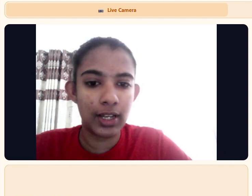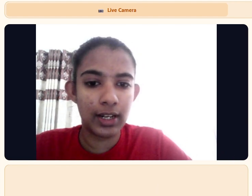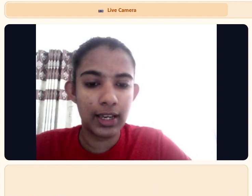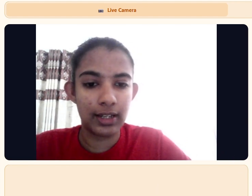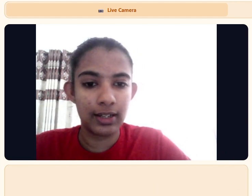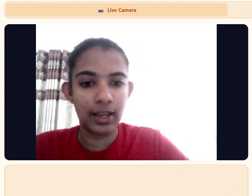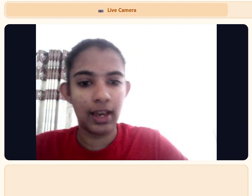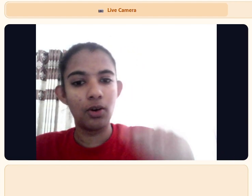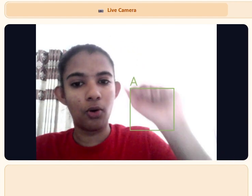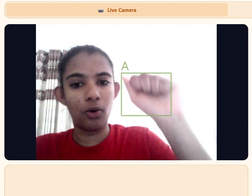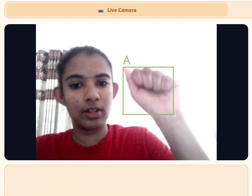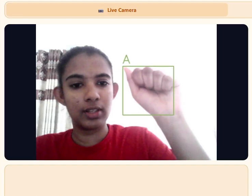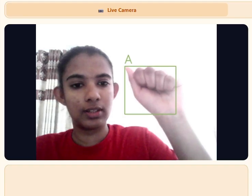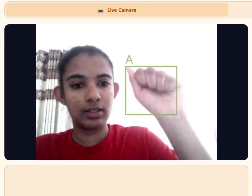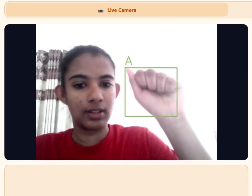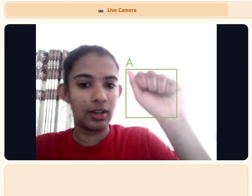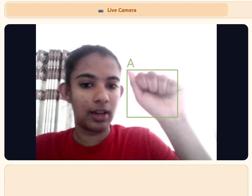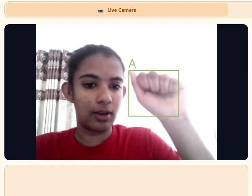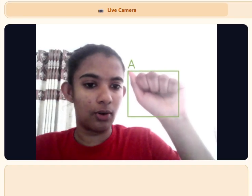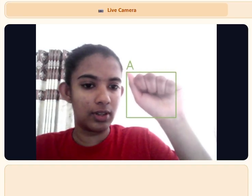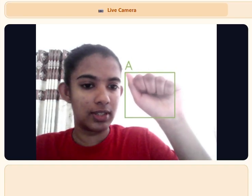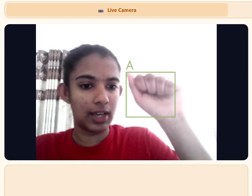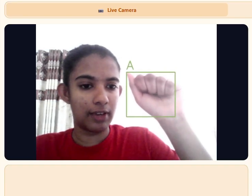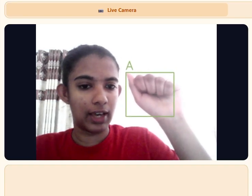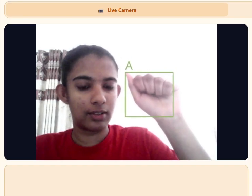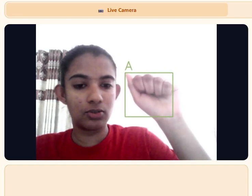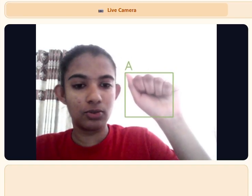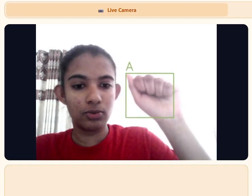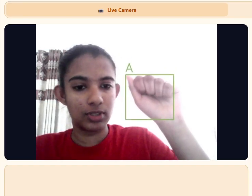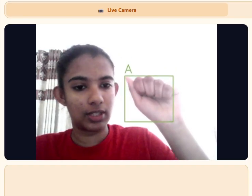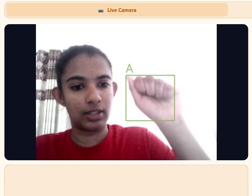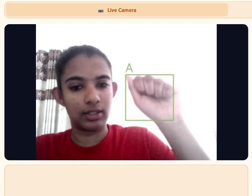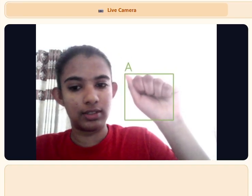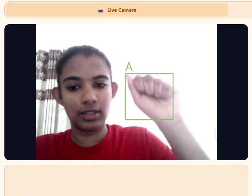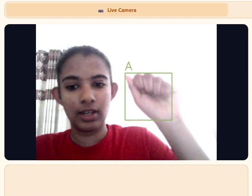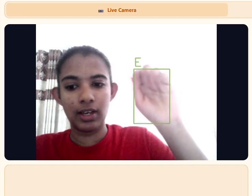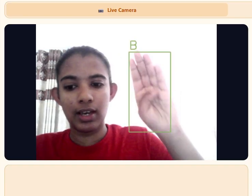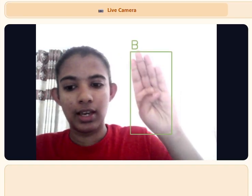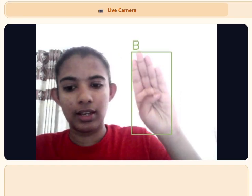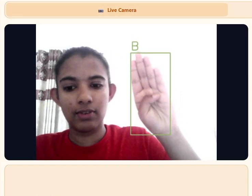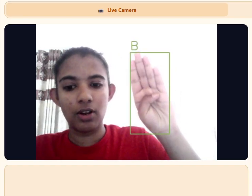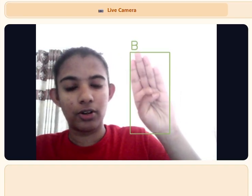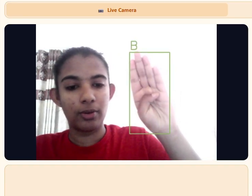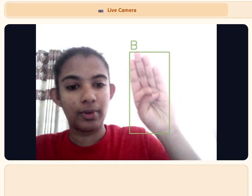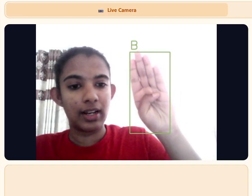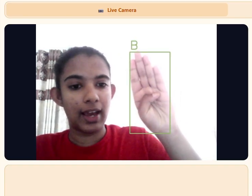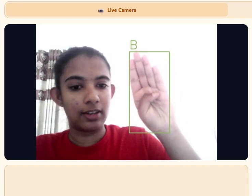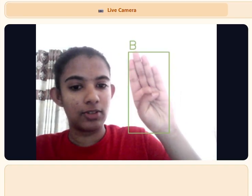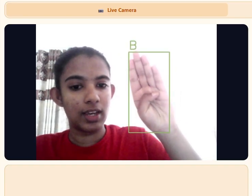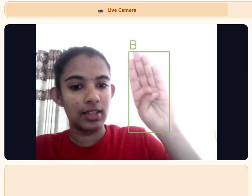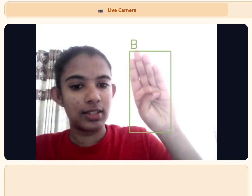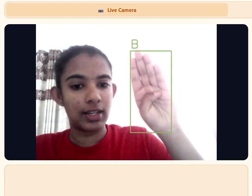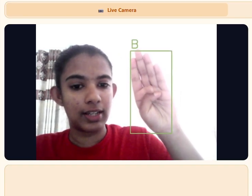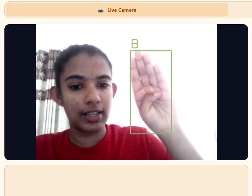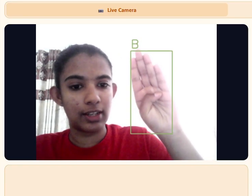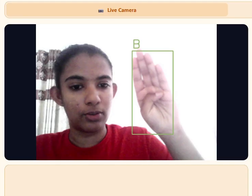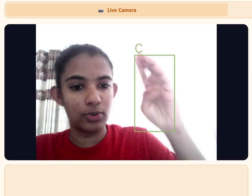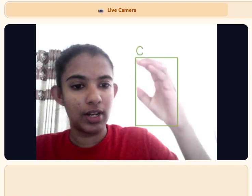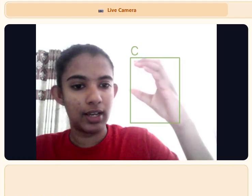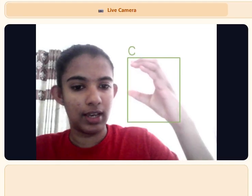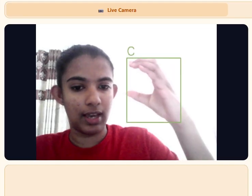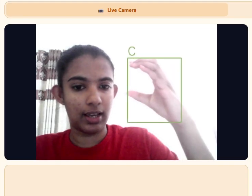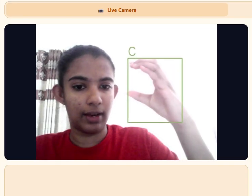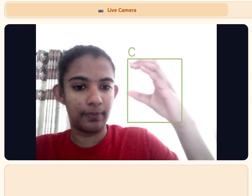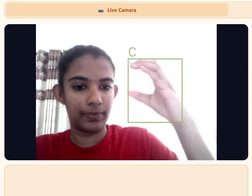you click it and hold the sign for like 2 seconds, it will automatically add to this text